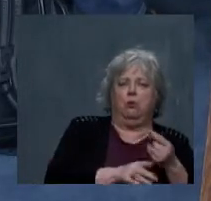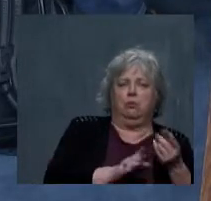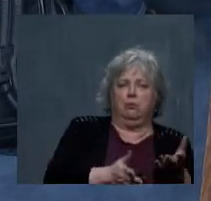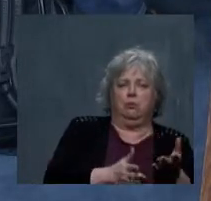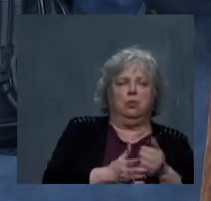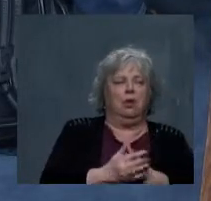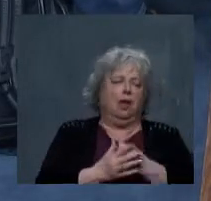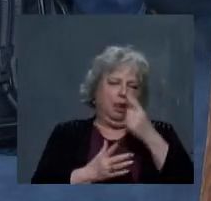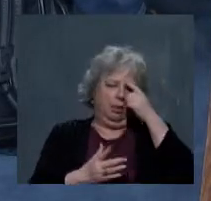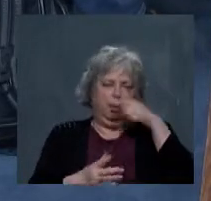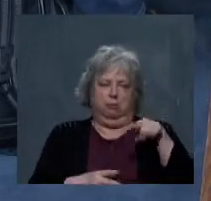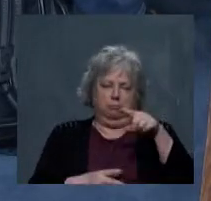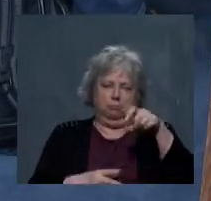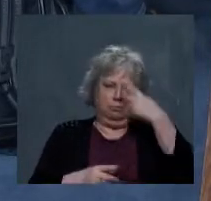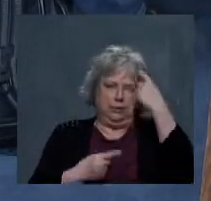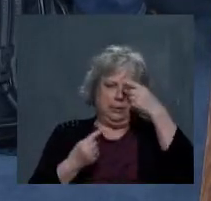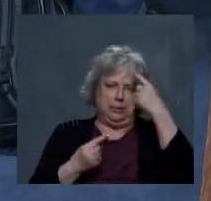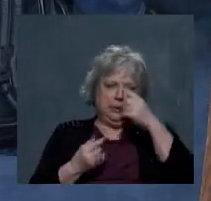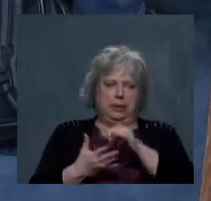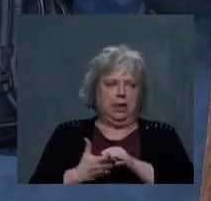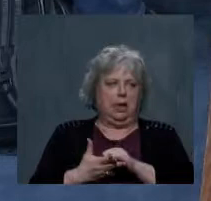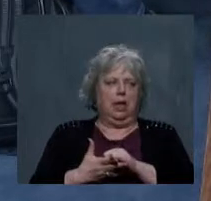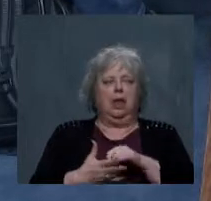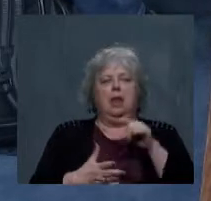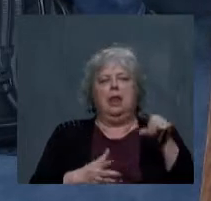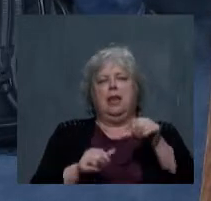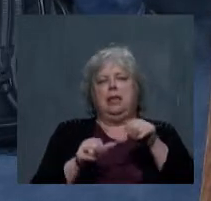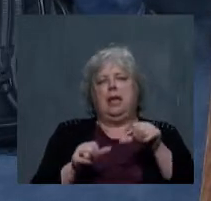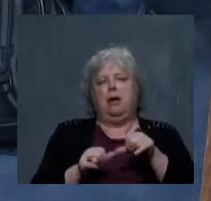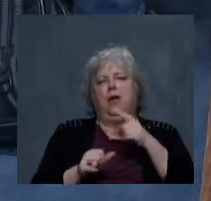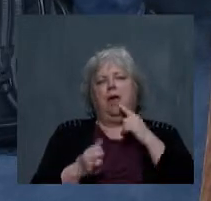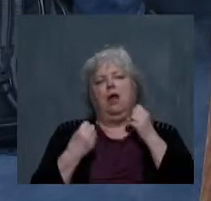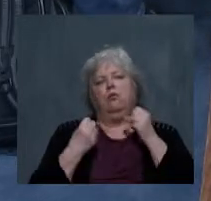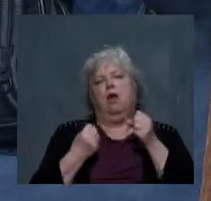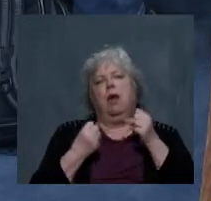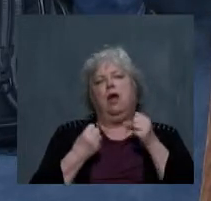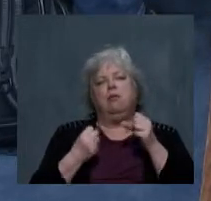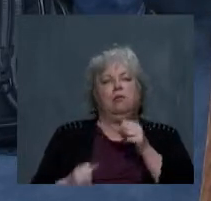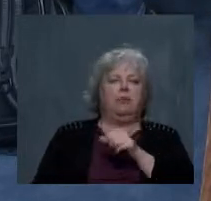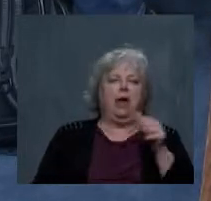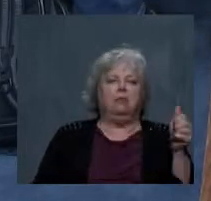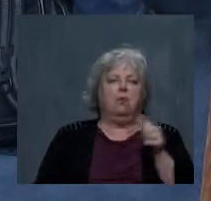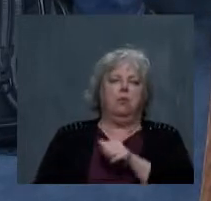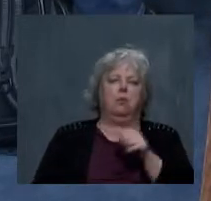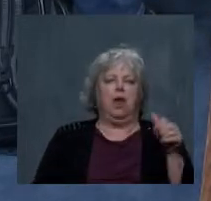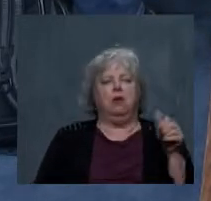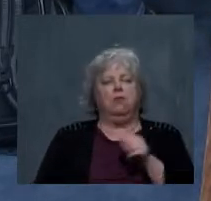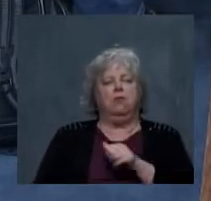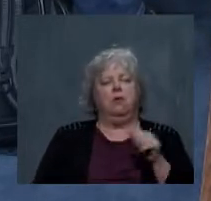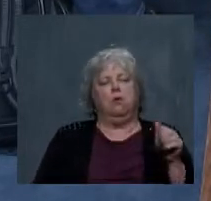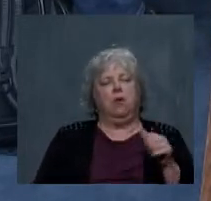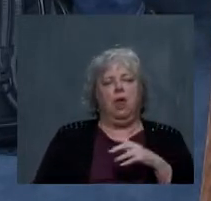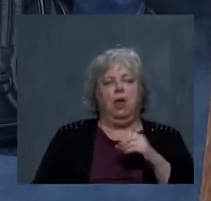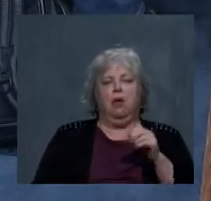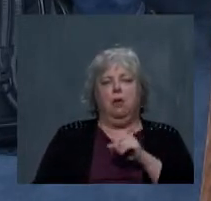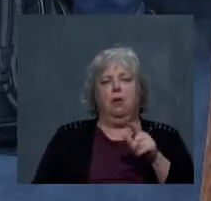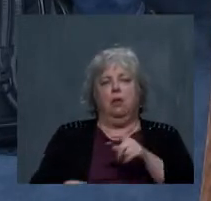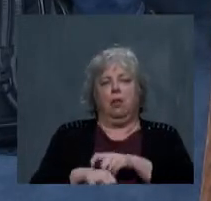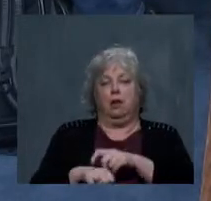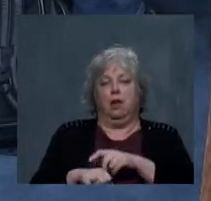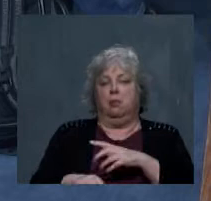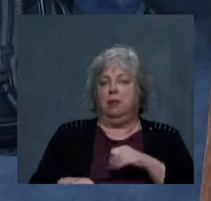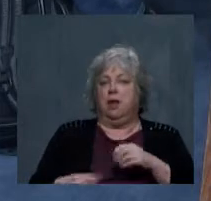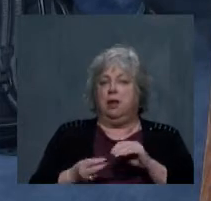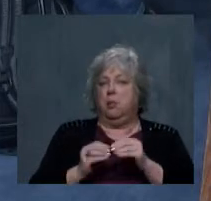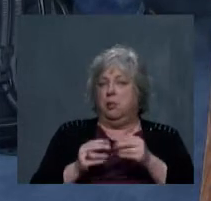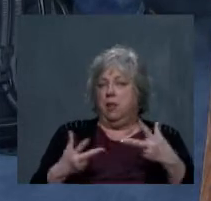And I think you need to consider that. I drive this area all the time. And I don't know what the accident issues are out